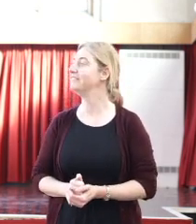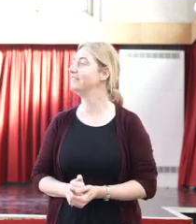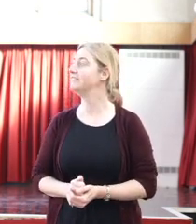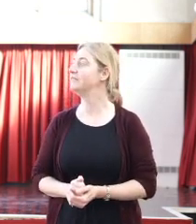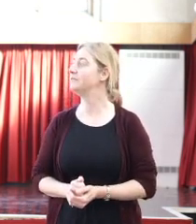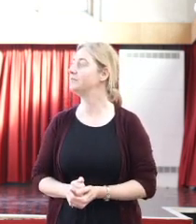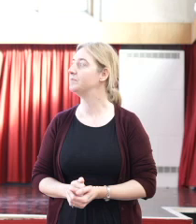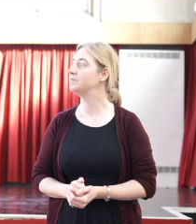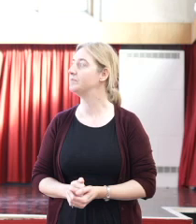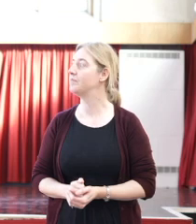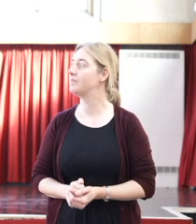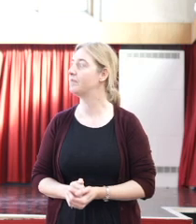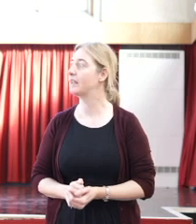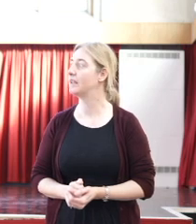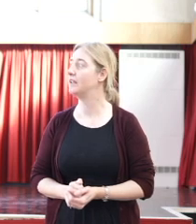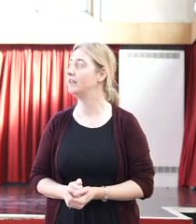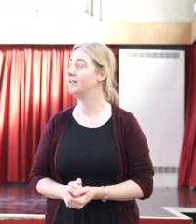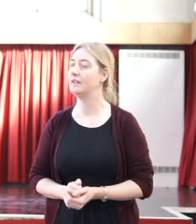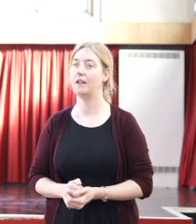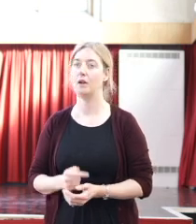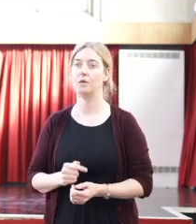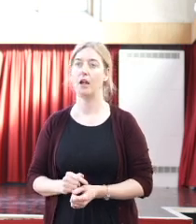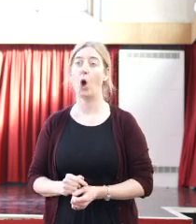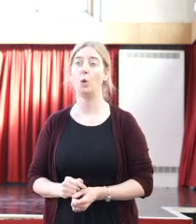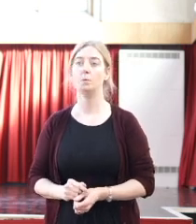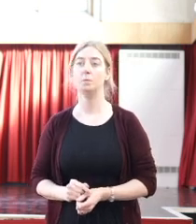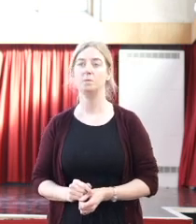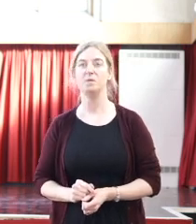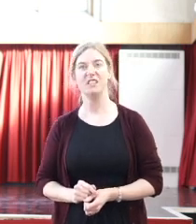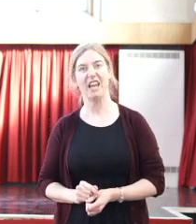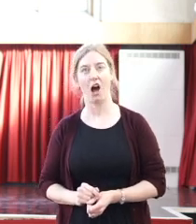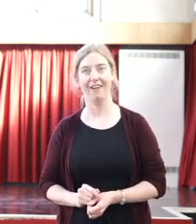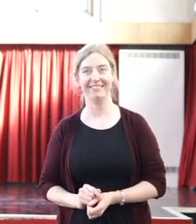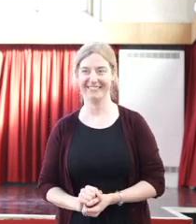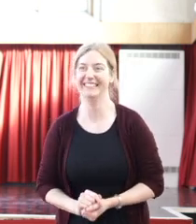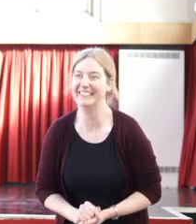Just for anyone that didn't hear that, that was oh dear.